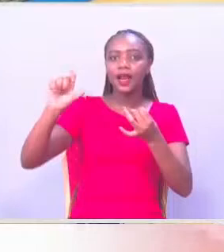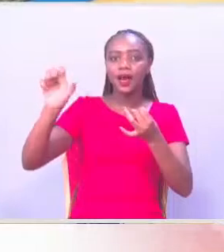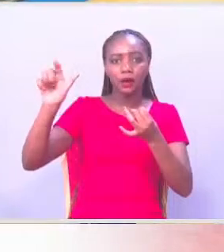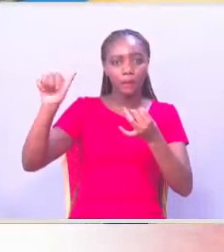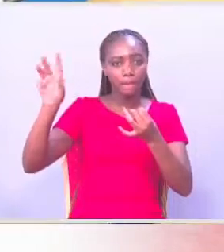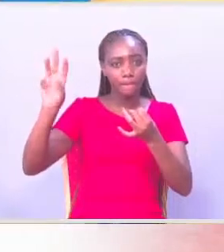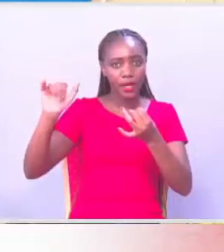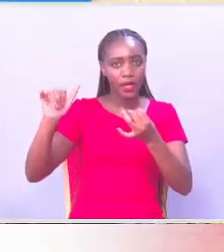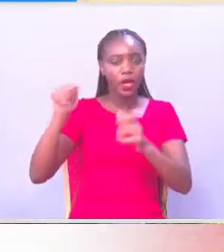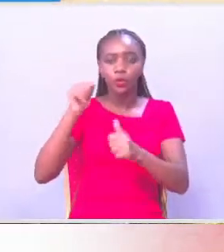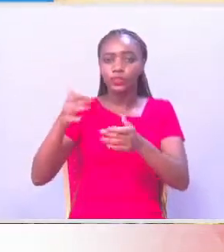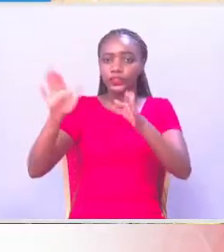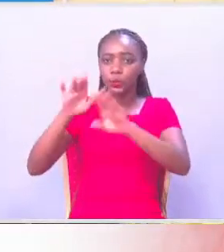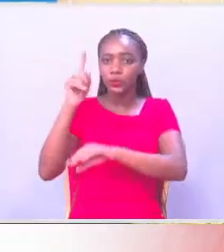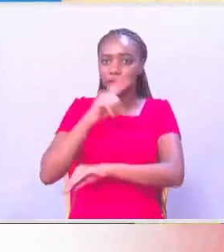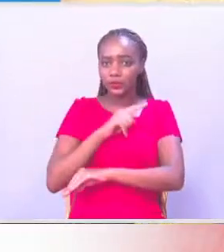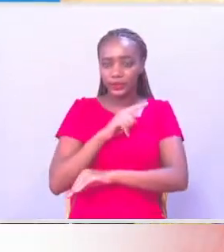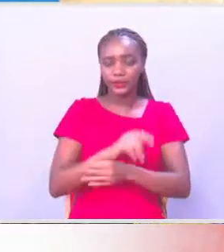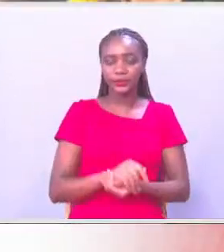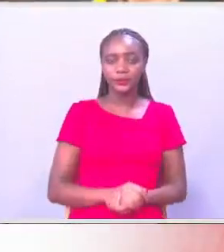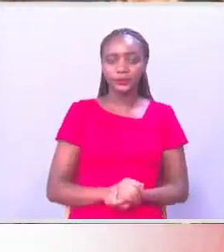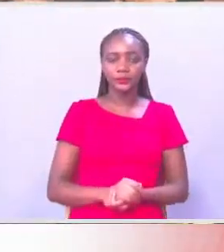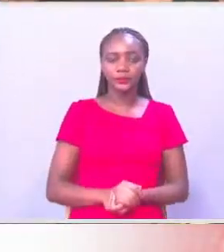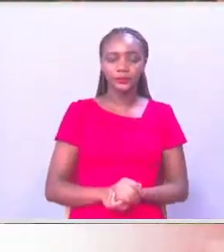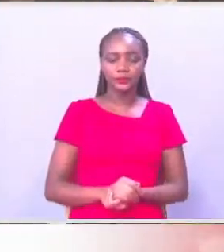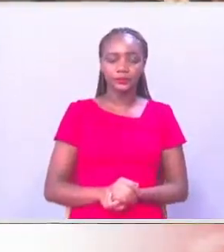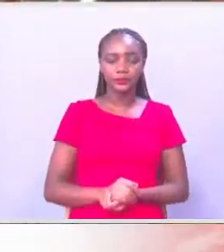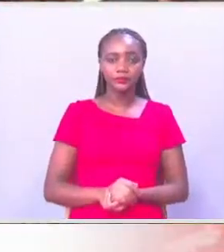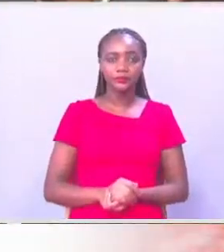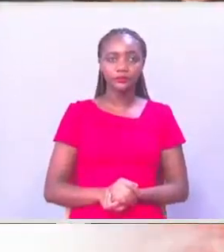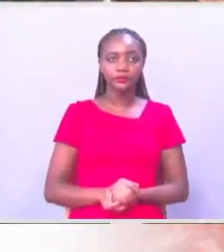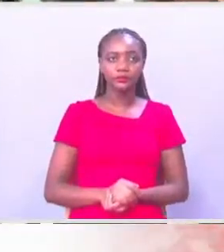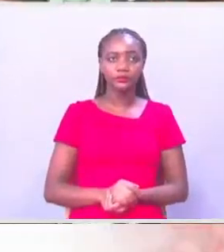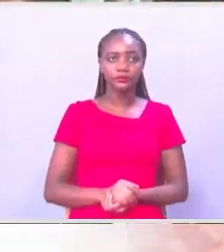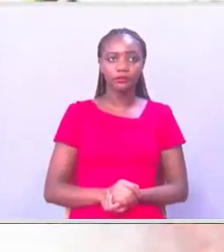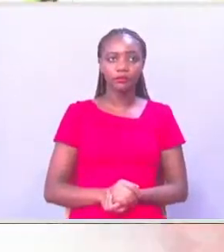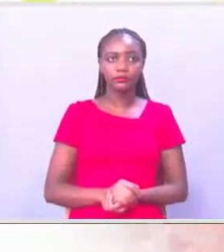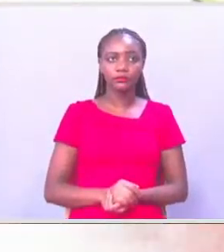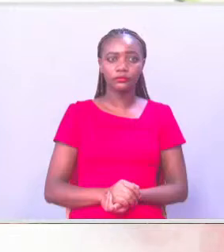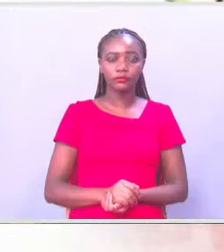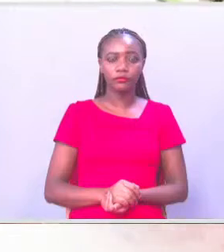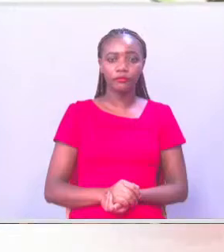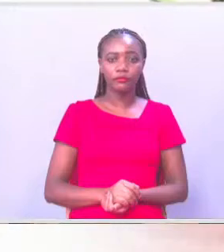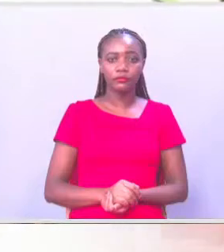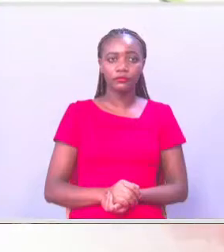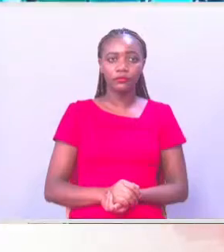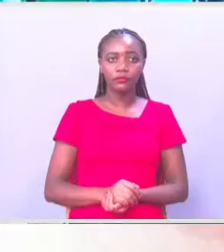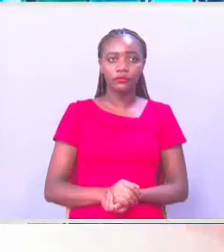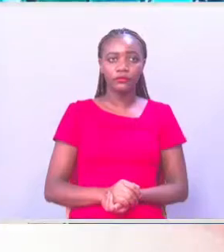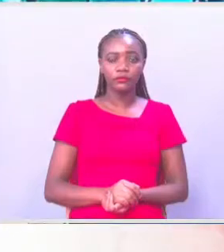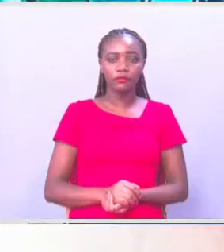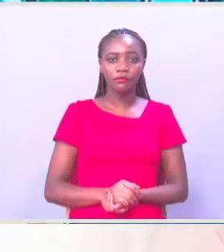been closed indefinitely. Violet Auma, TV47, Kakamega.